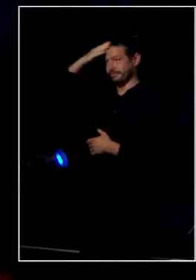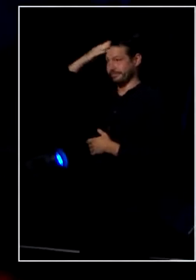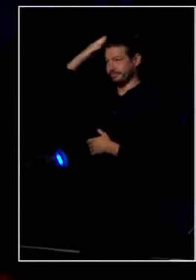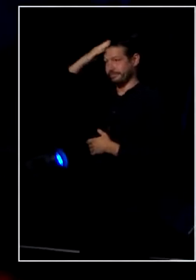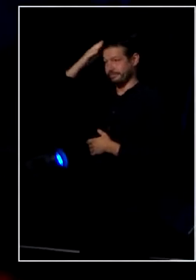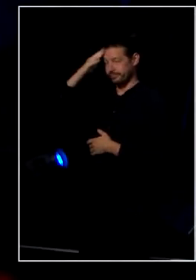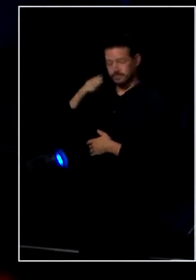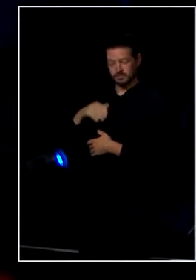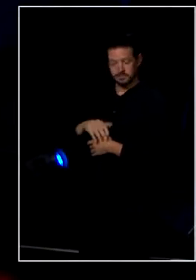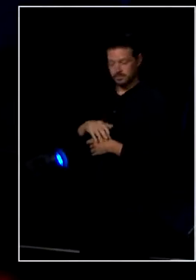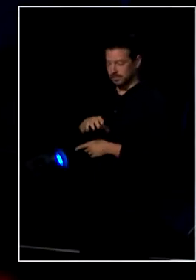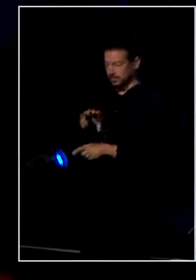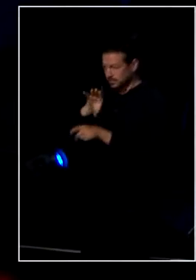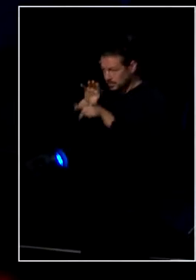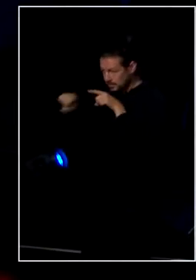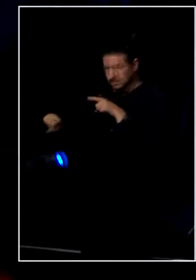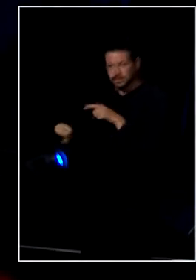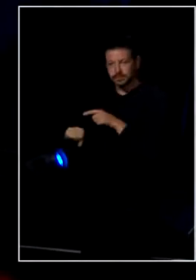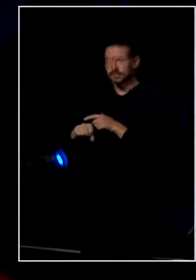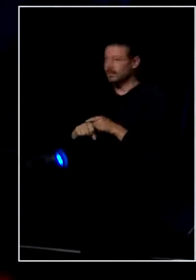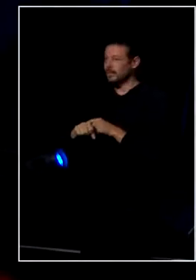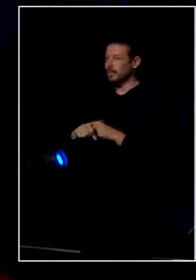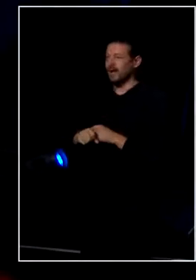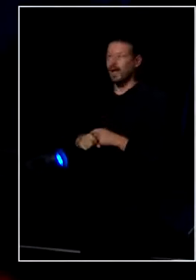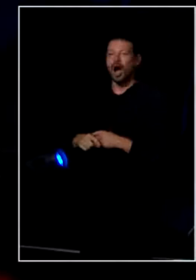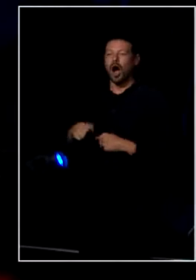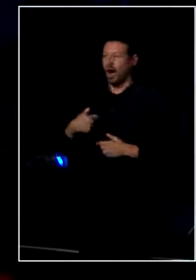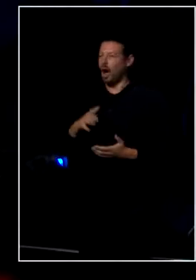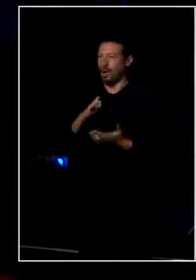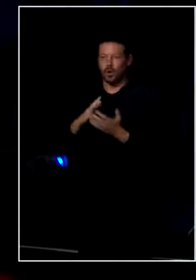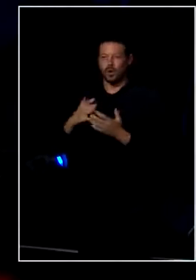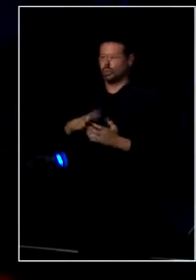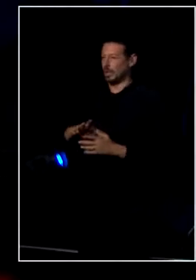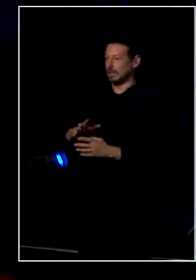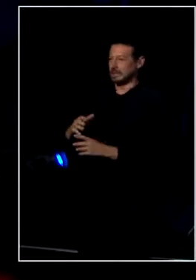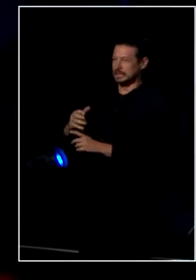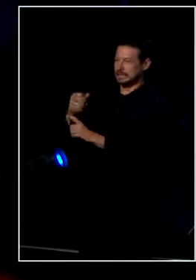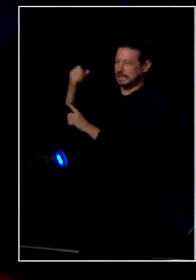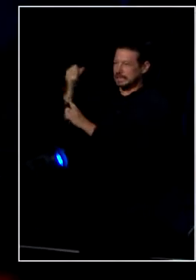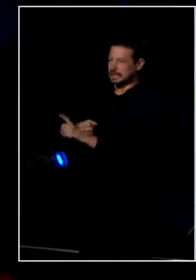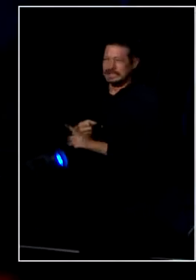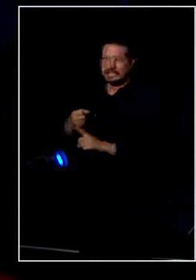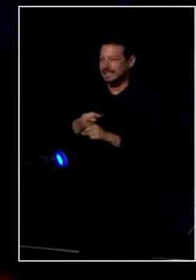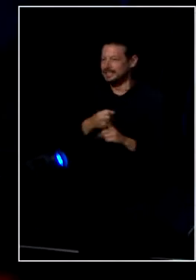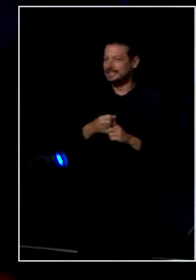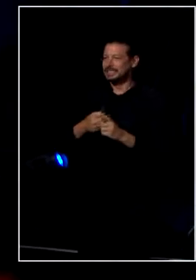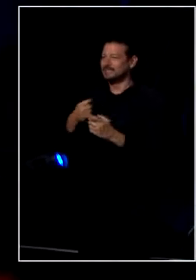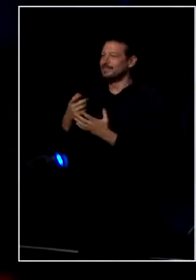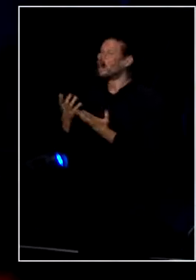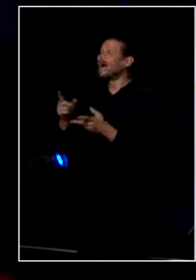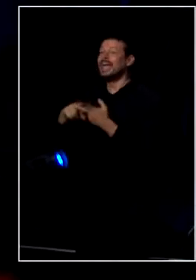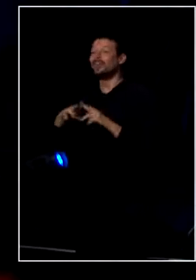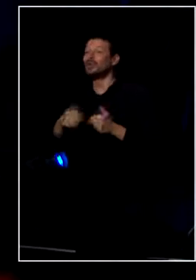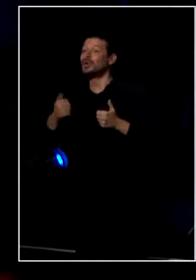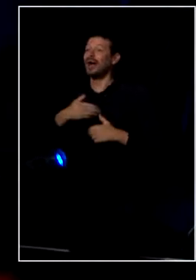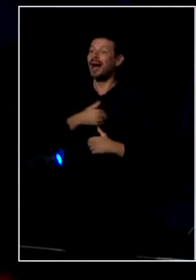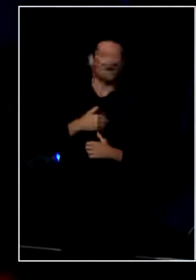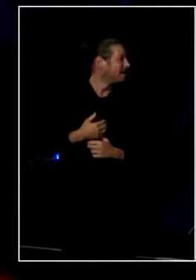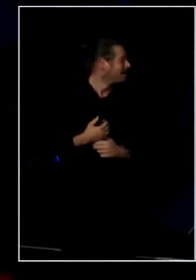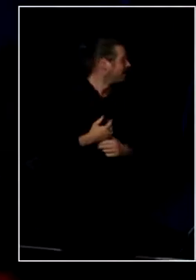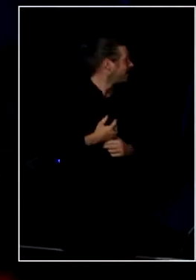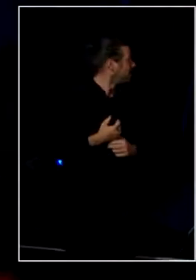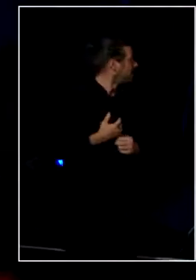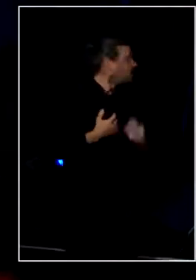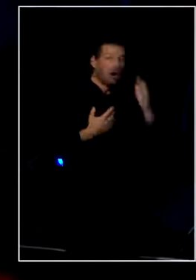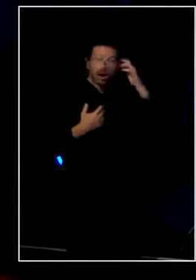hate it. There is nothing that makes me want to burn things more than a well-intentioned person. Is there something in my head? Gone now.